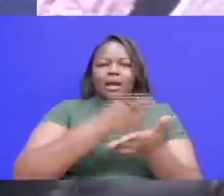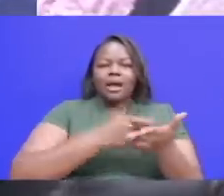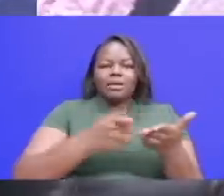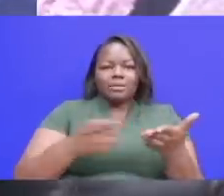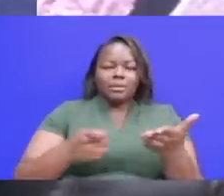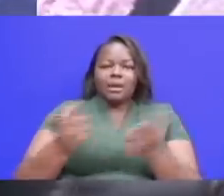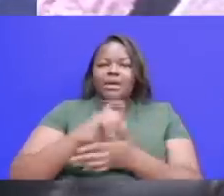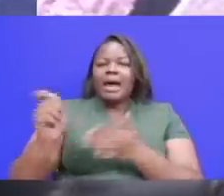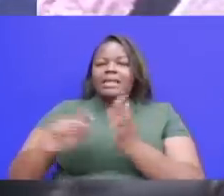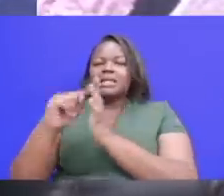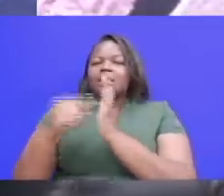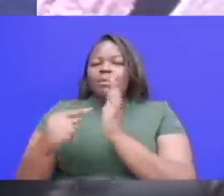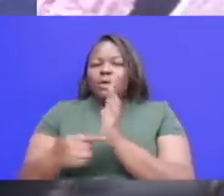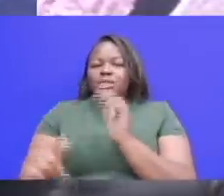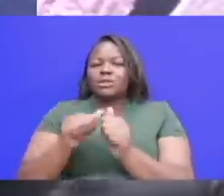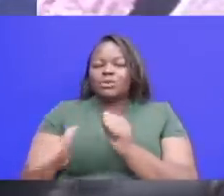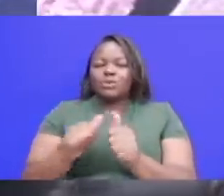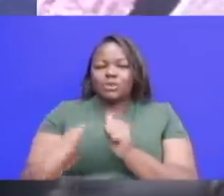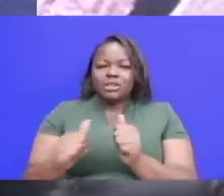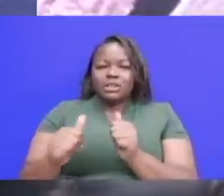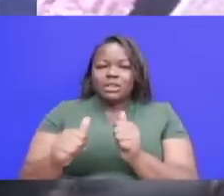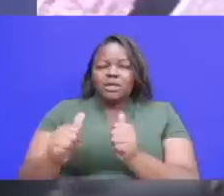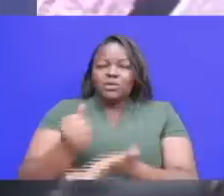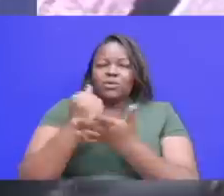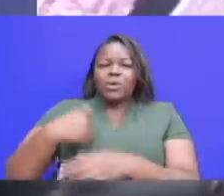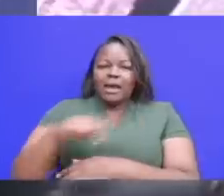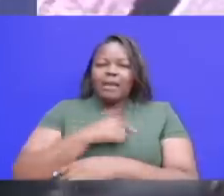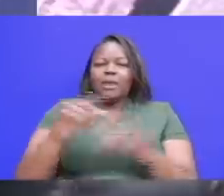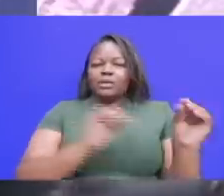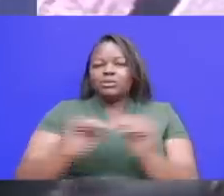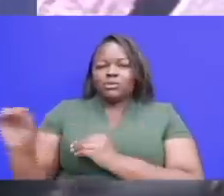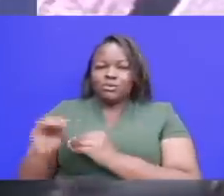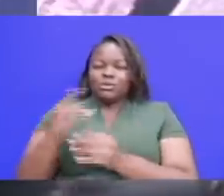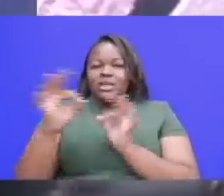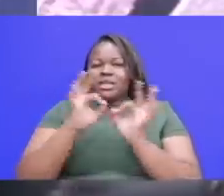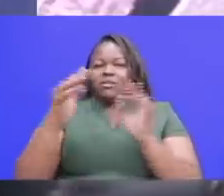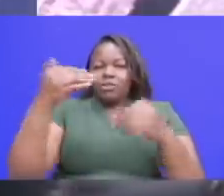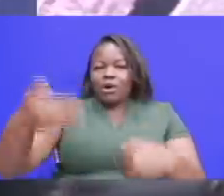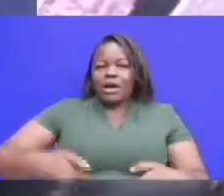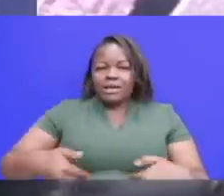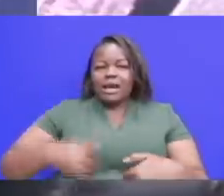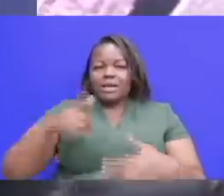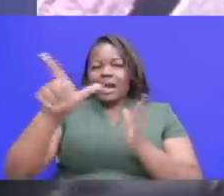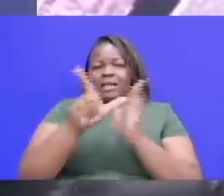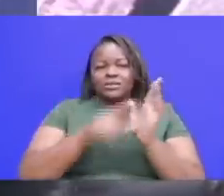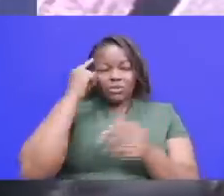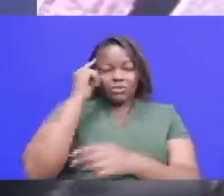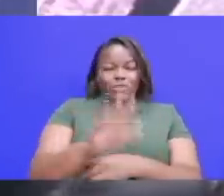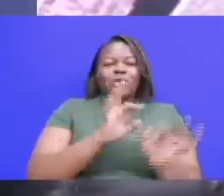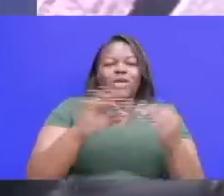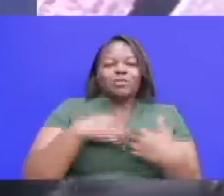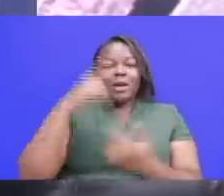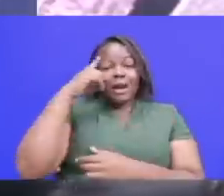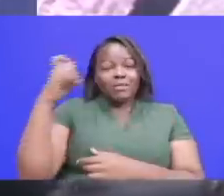major points. The lessons that we write down will help us to move. If you are a young man, this is a lesson for you. Mm. If you have been having dreams and you've